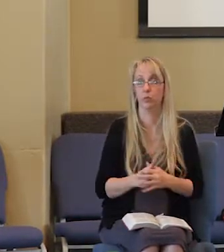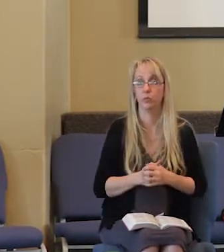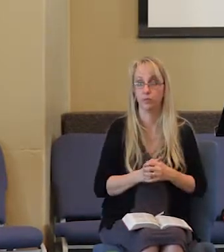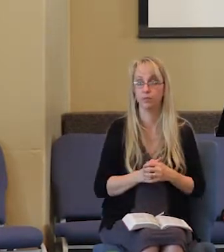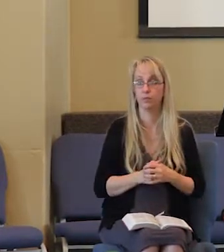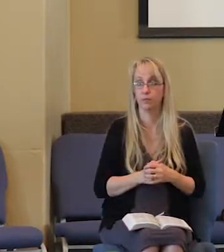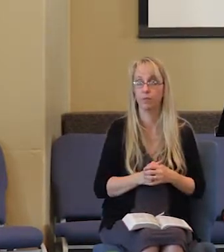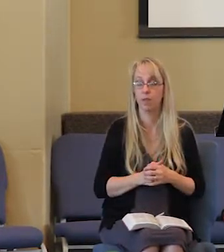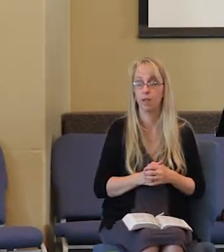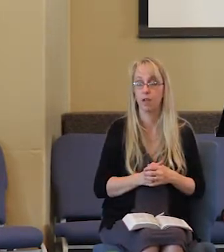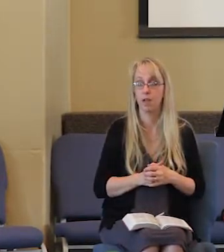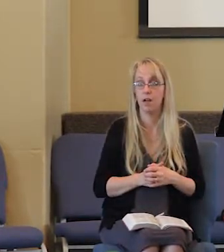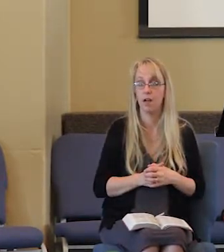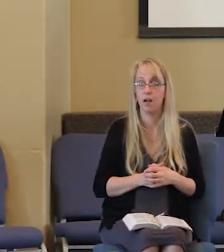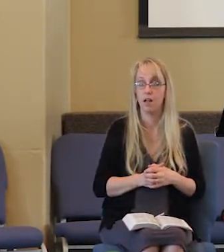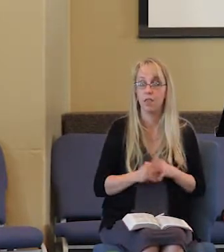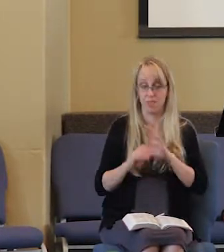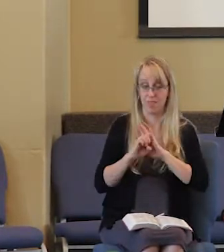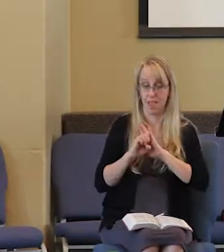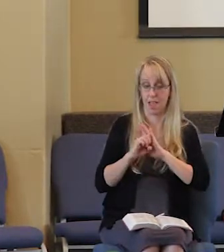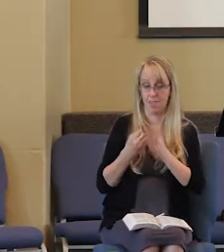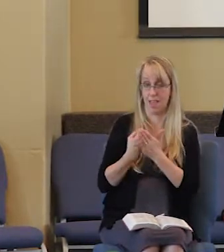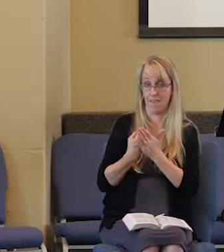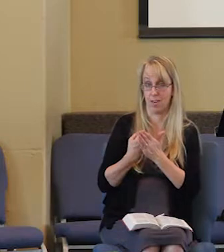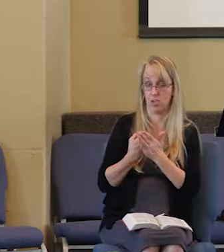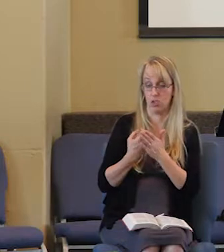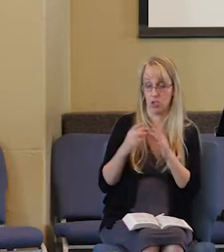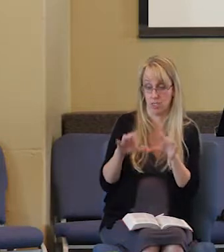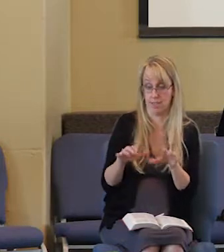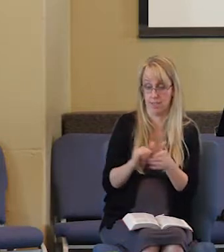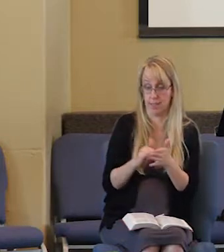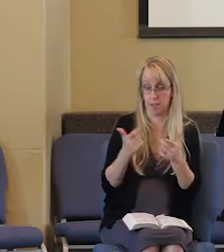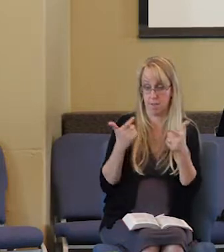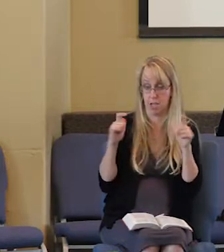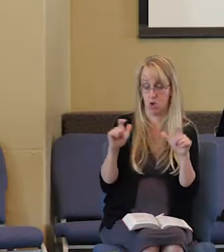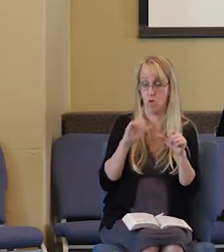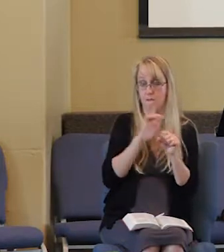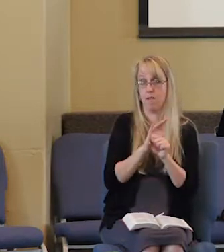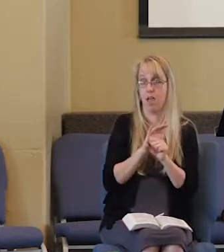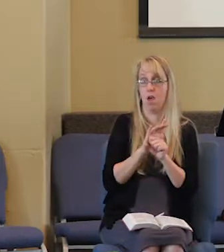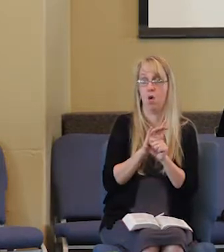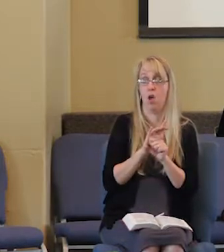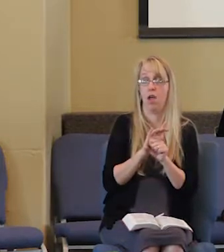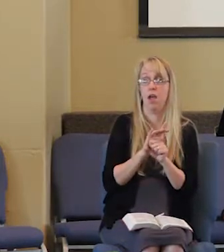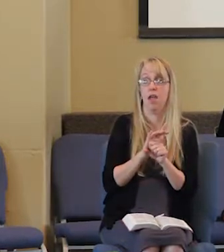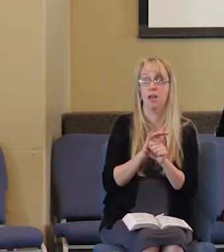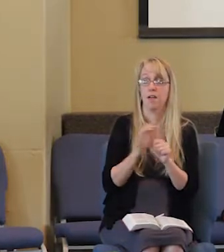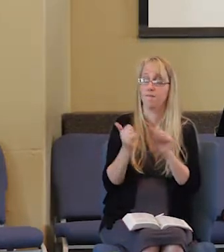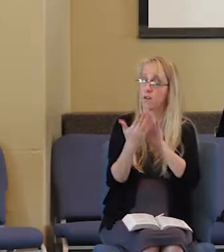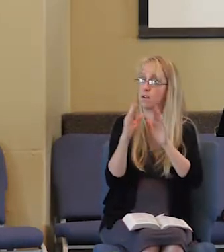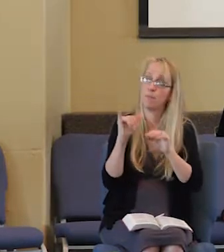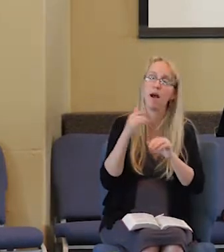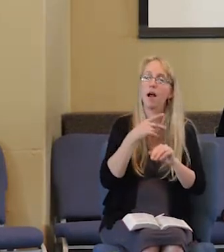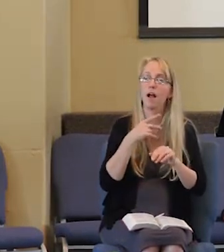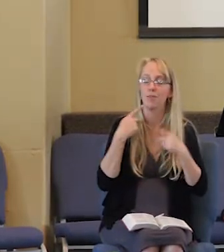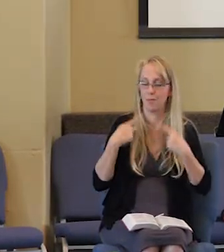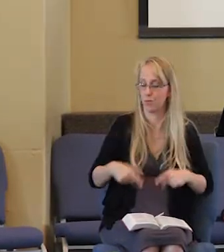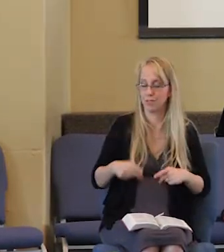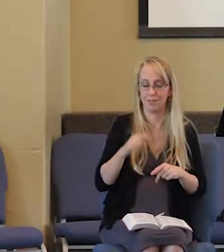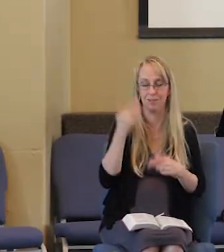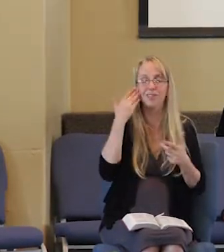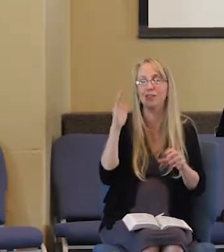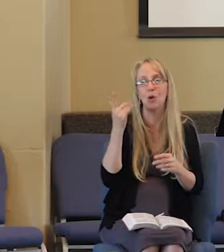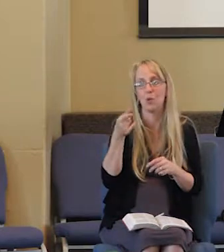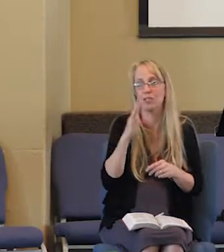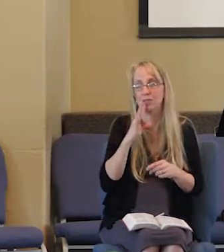to do. The evidence is the fact that she did this. She made this huge vow. She was confronted by the priest who didn't know what he was talking